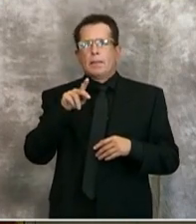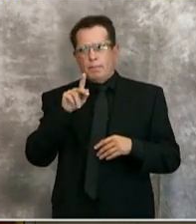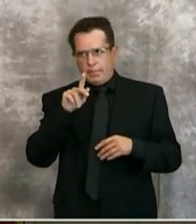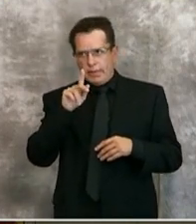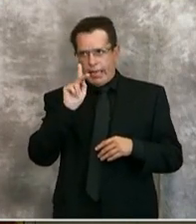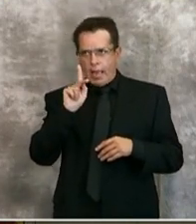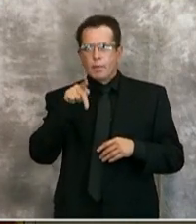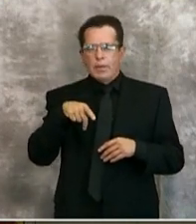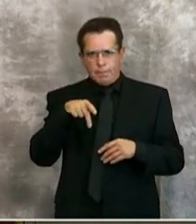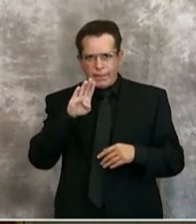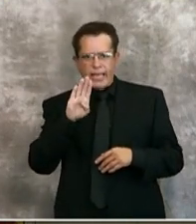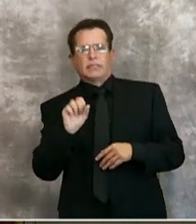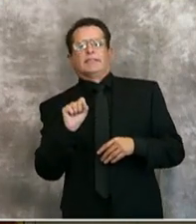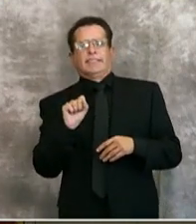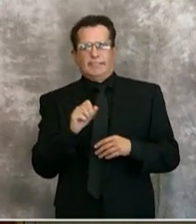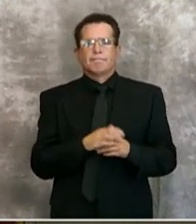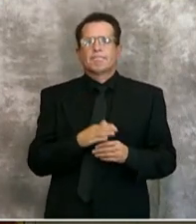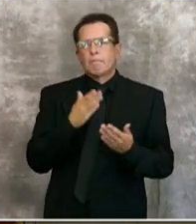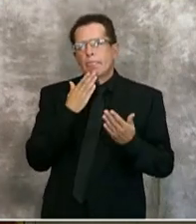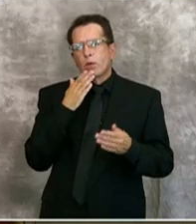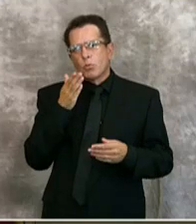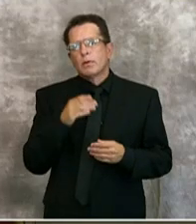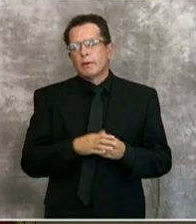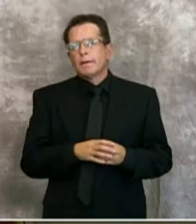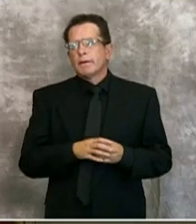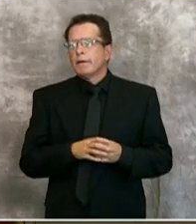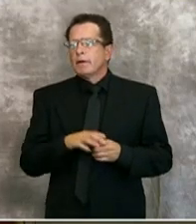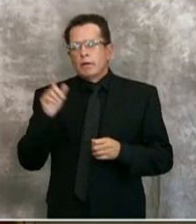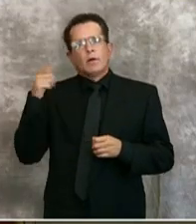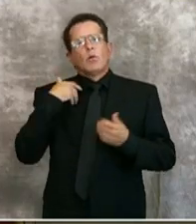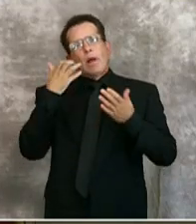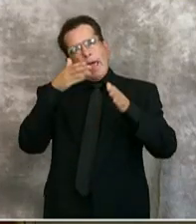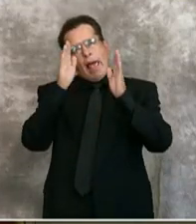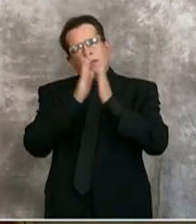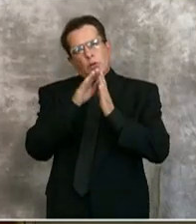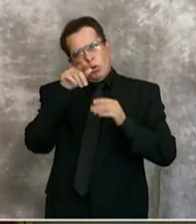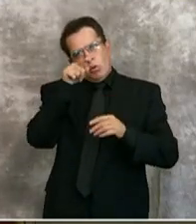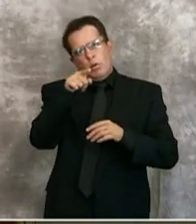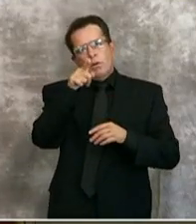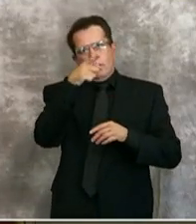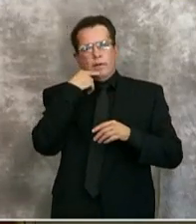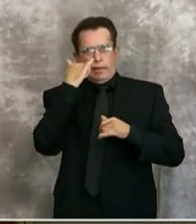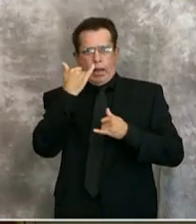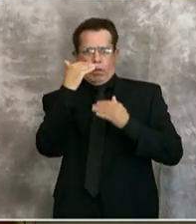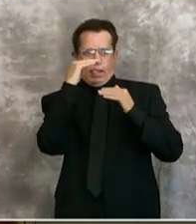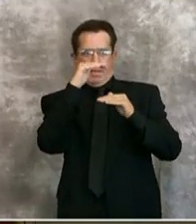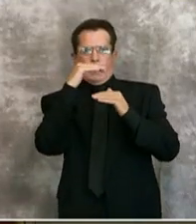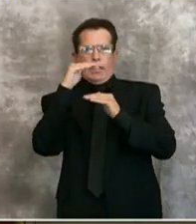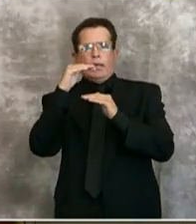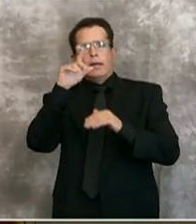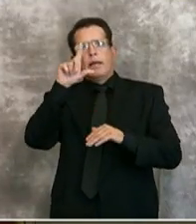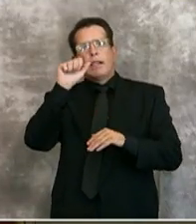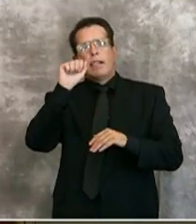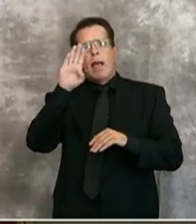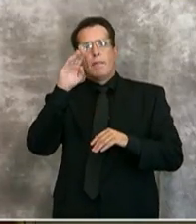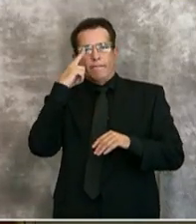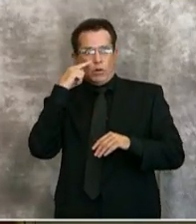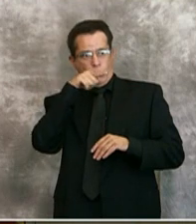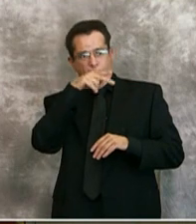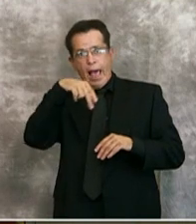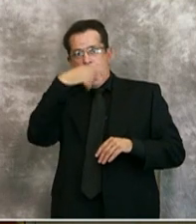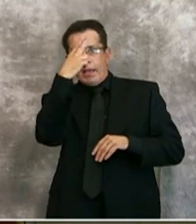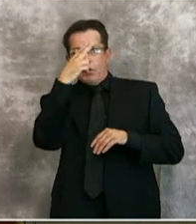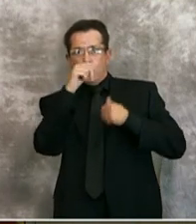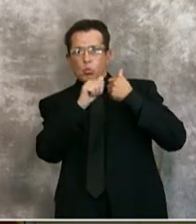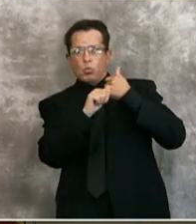Yeah, I just wanted to ask how the limitations of testing to those at higher risk would affect